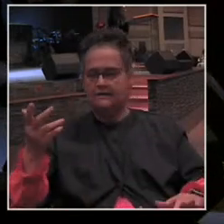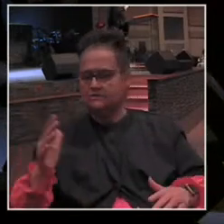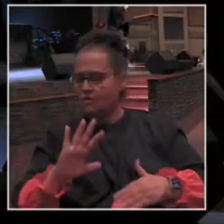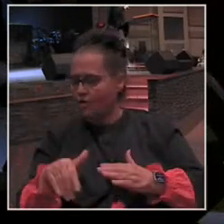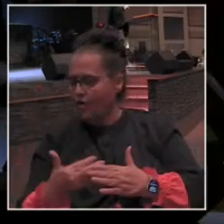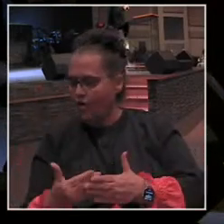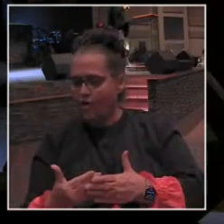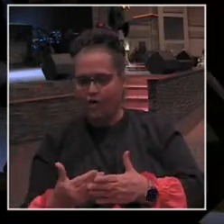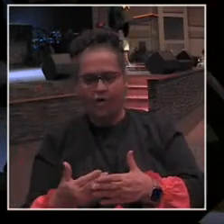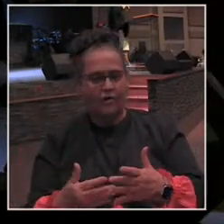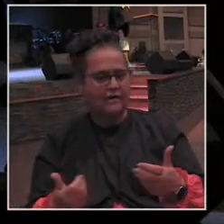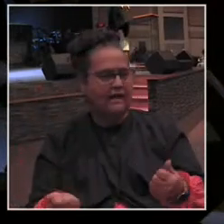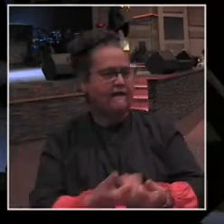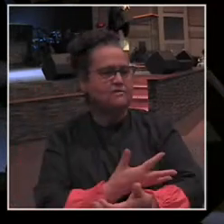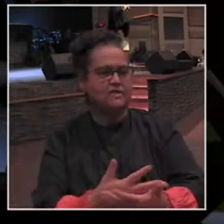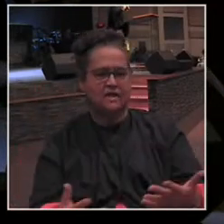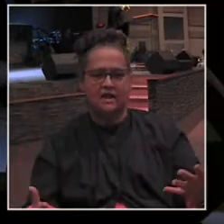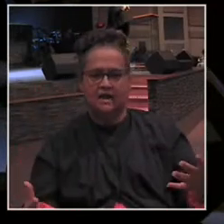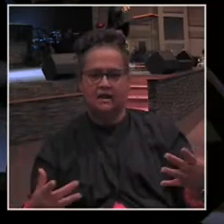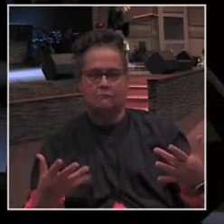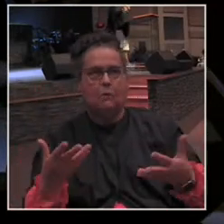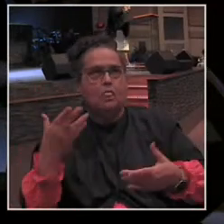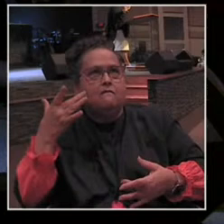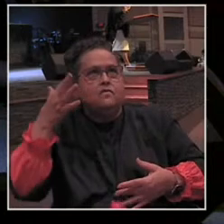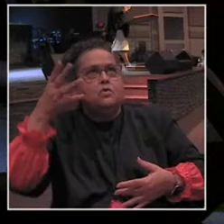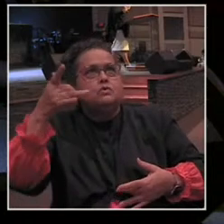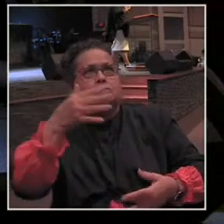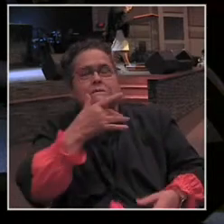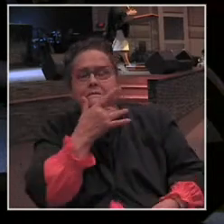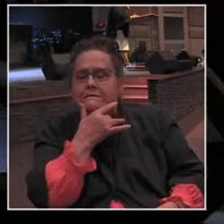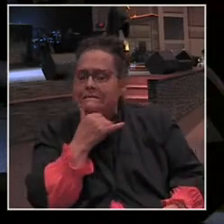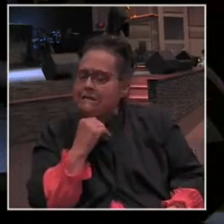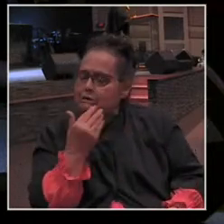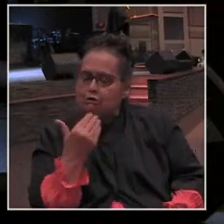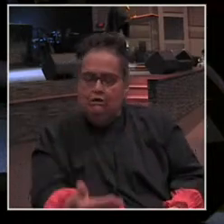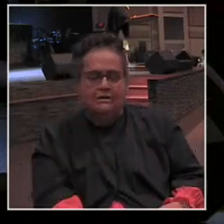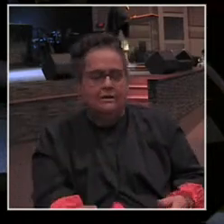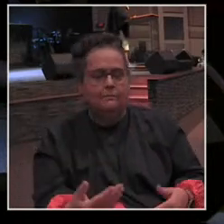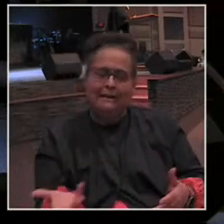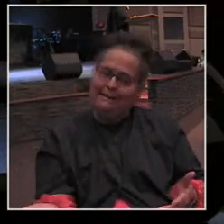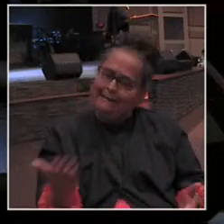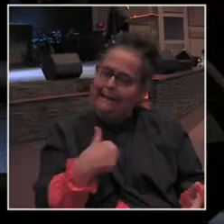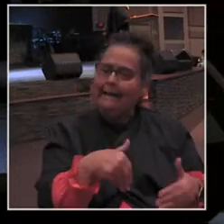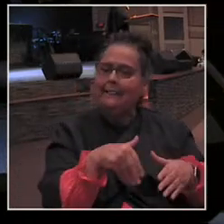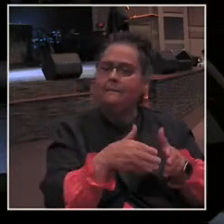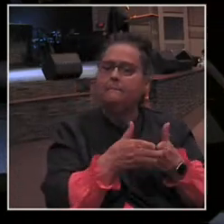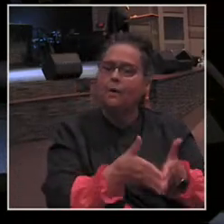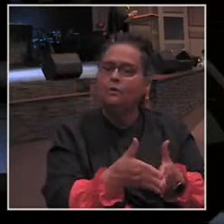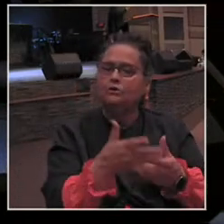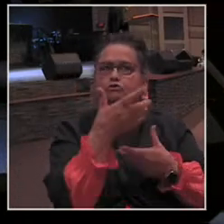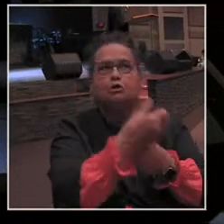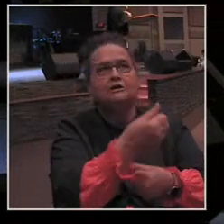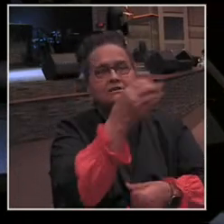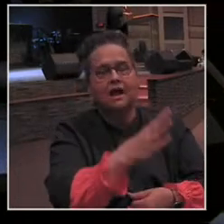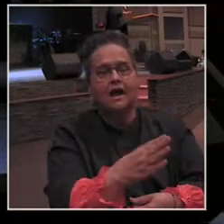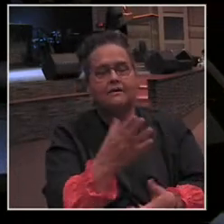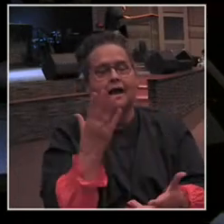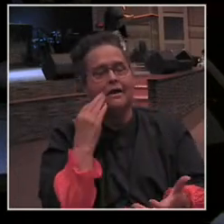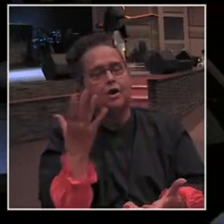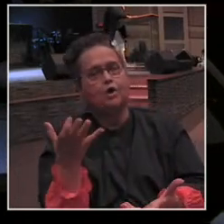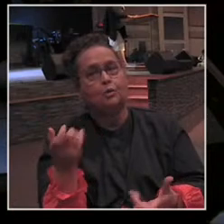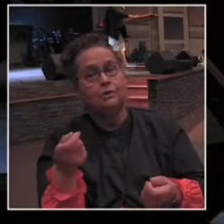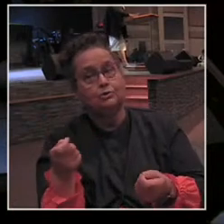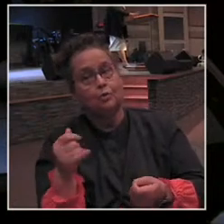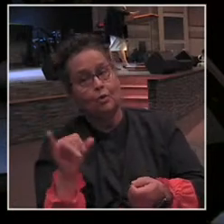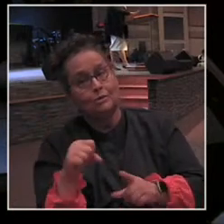and the consuming thoughts of the future are bleak, but get into the boat and trust him. I know you want to control